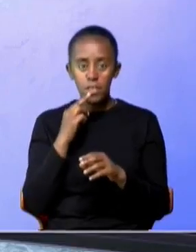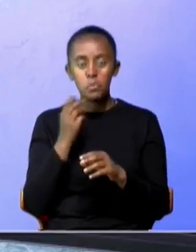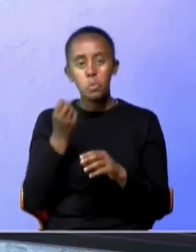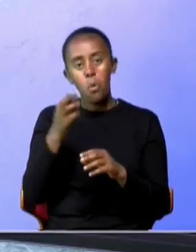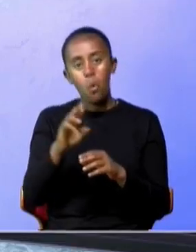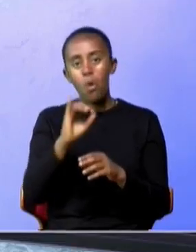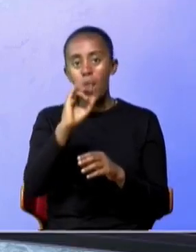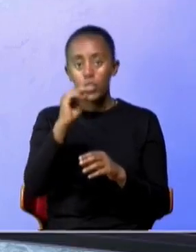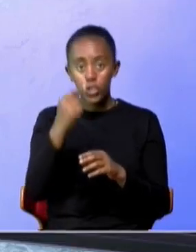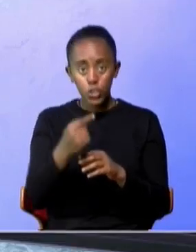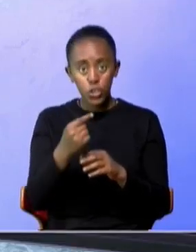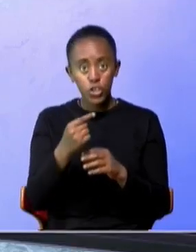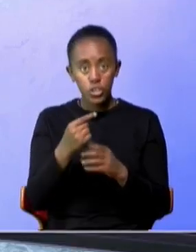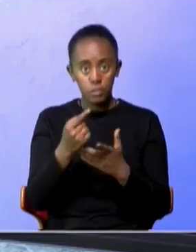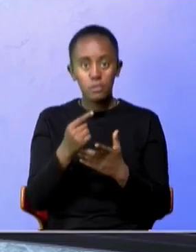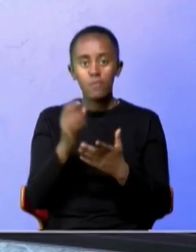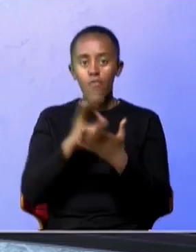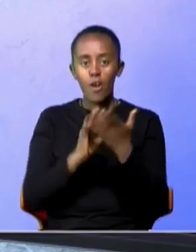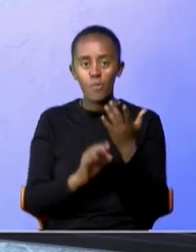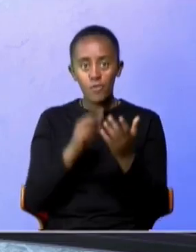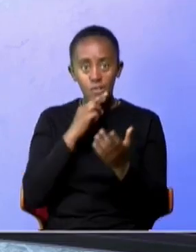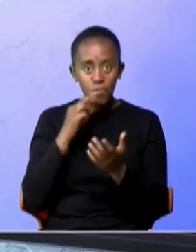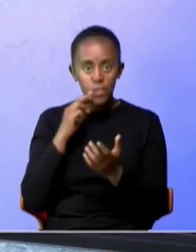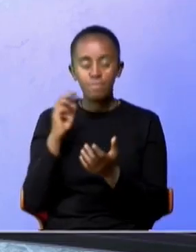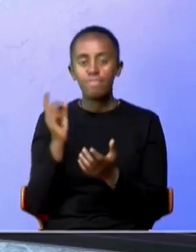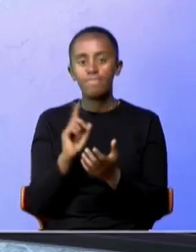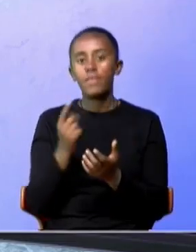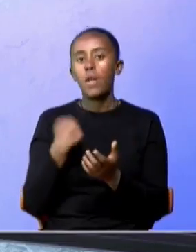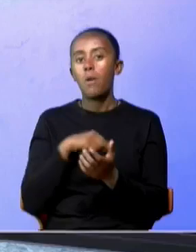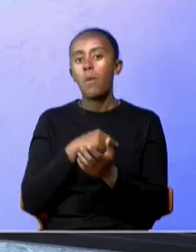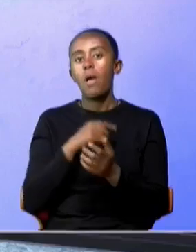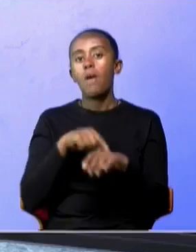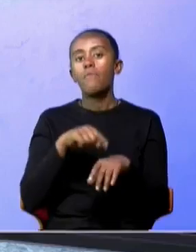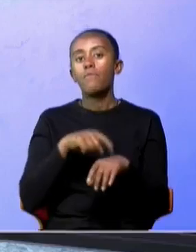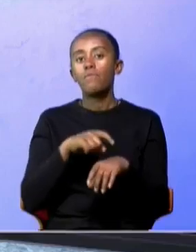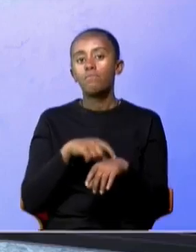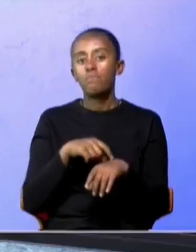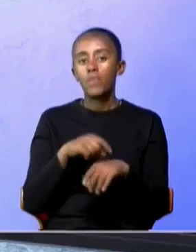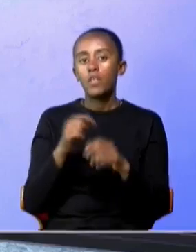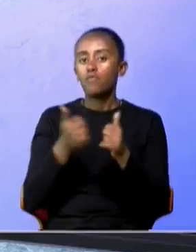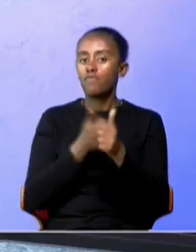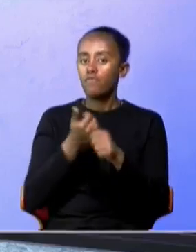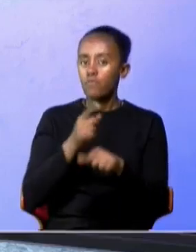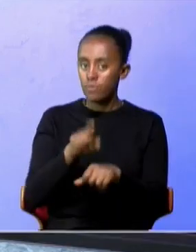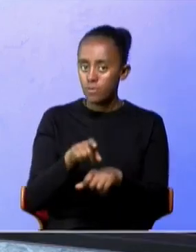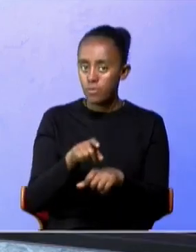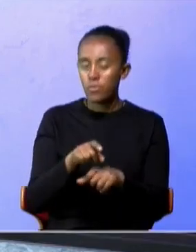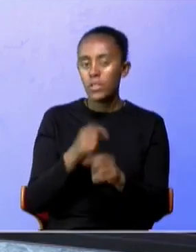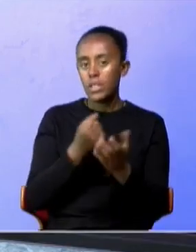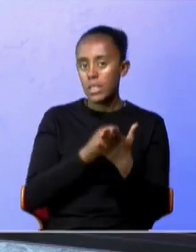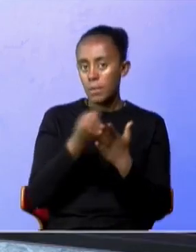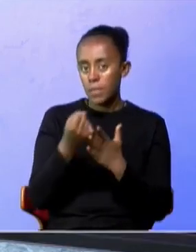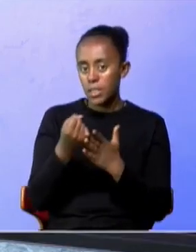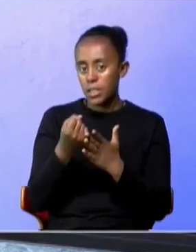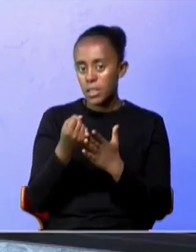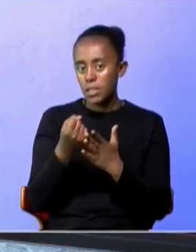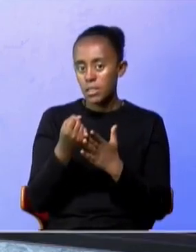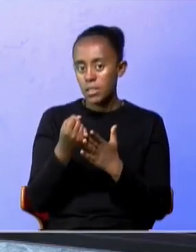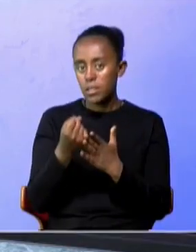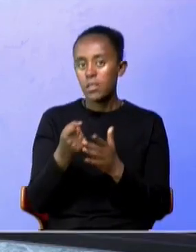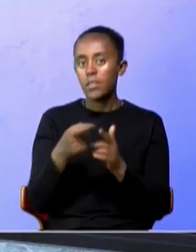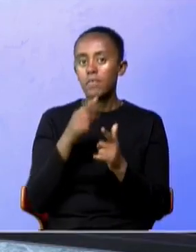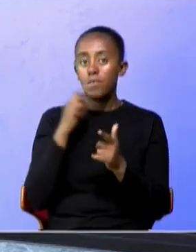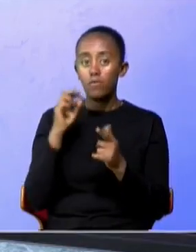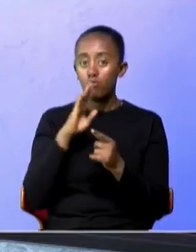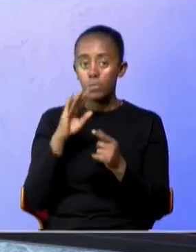the ing form of the verb, we have tense to follow. For example, we have our subject, we have our verb